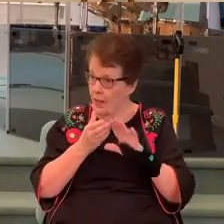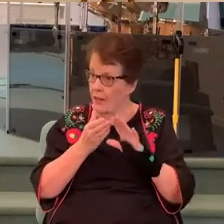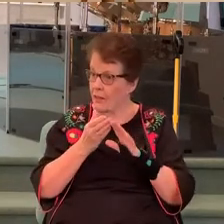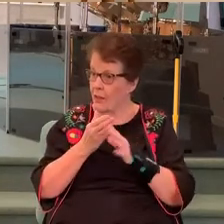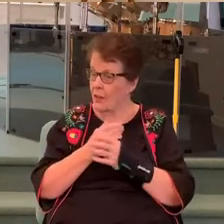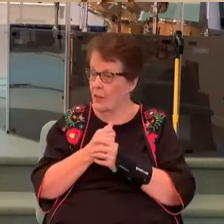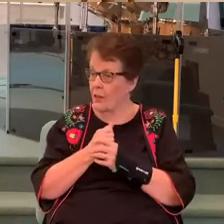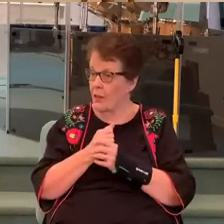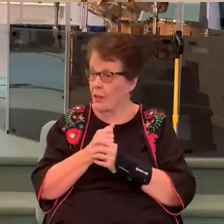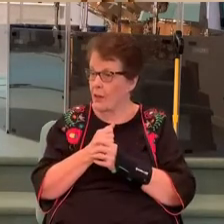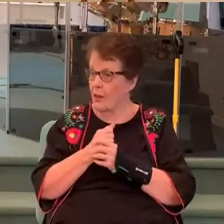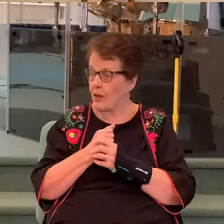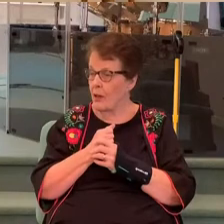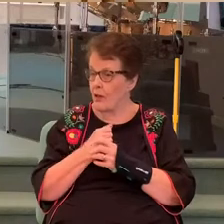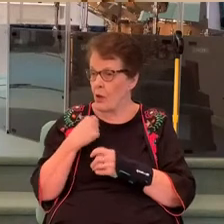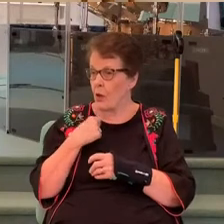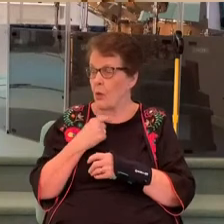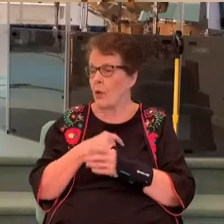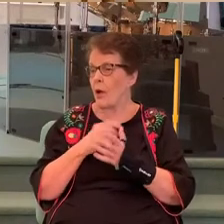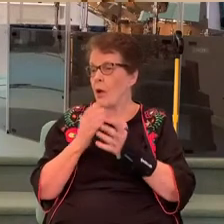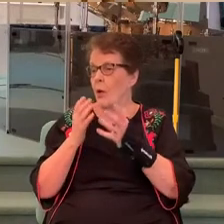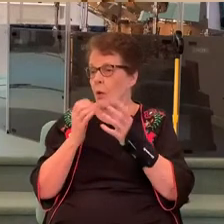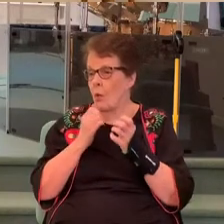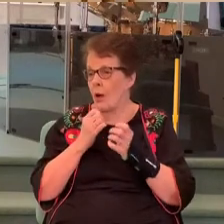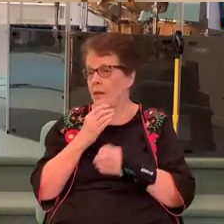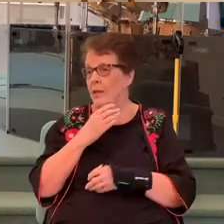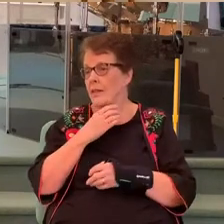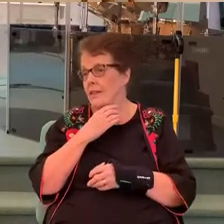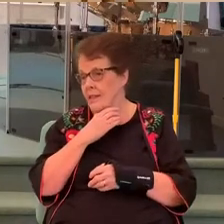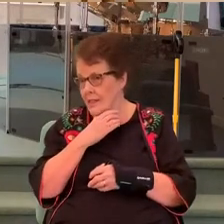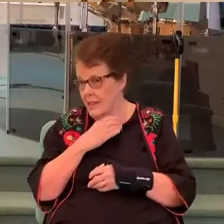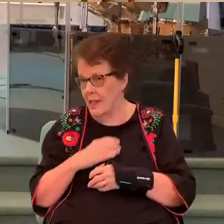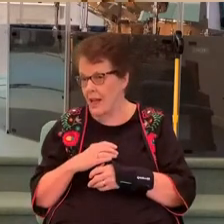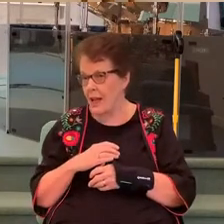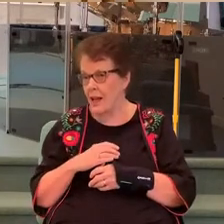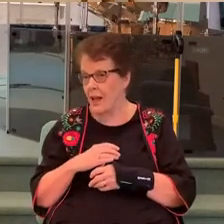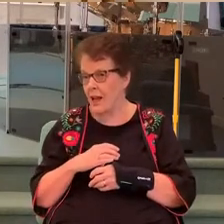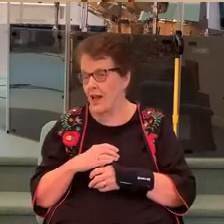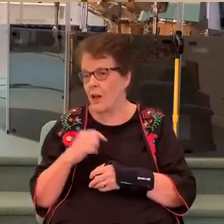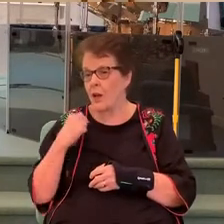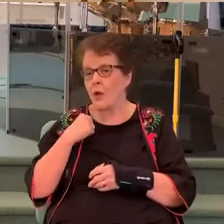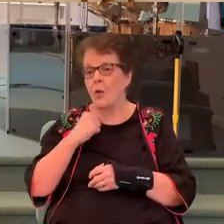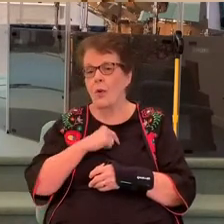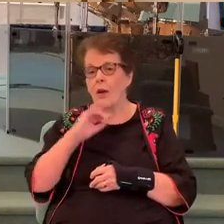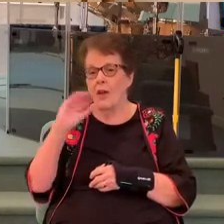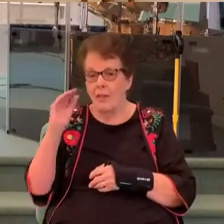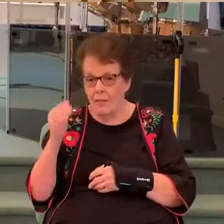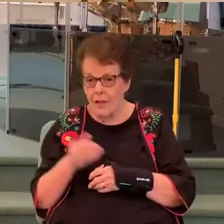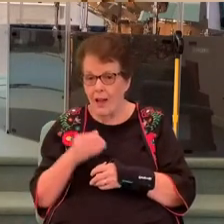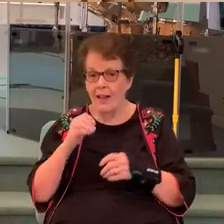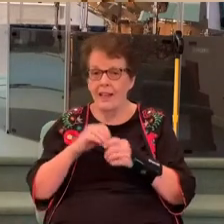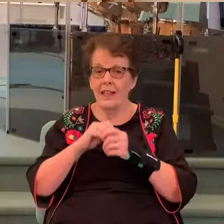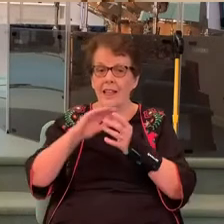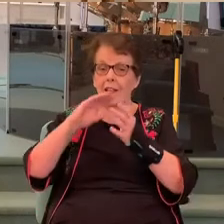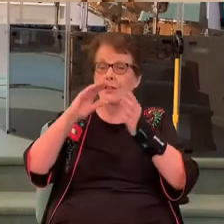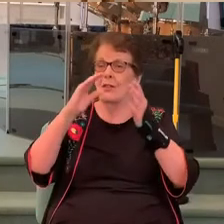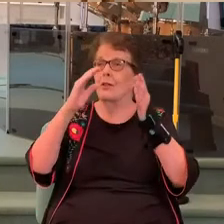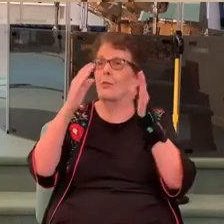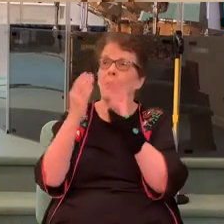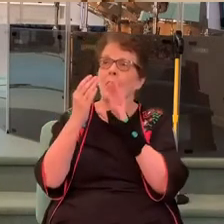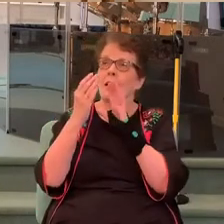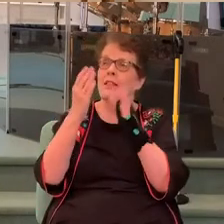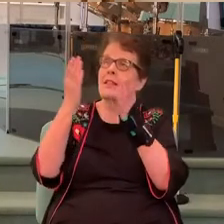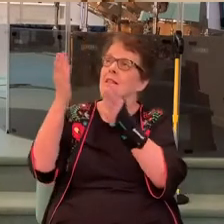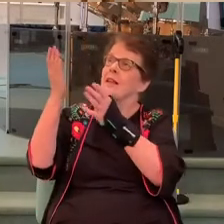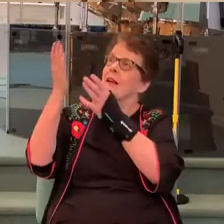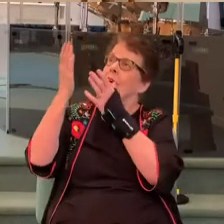We are wanted. We are desired. And we are invited into the presence of the one who not only